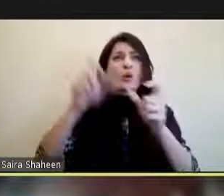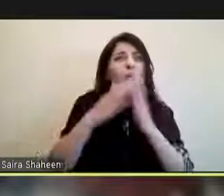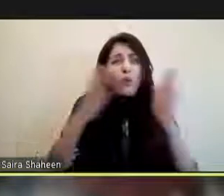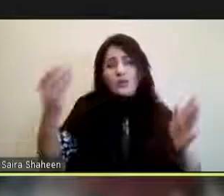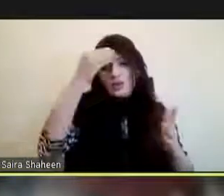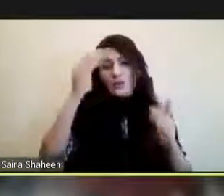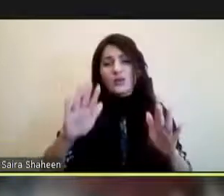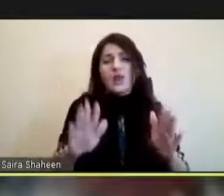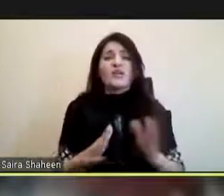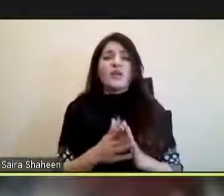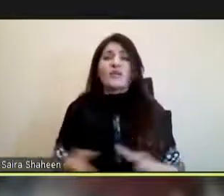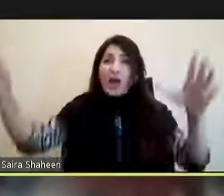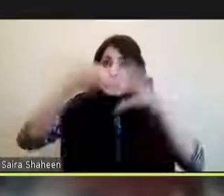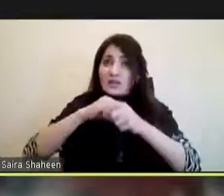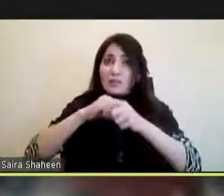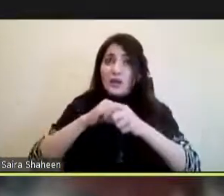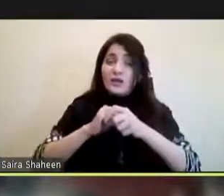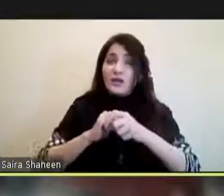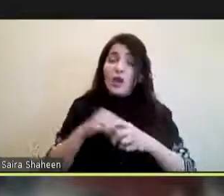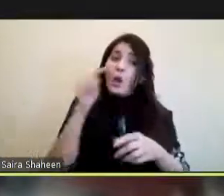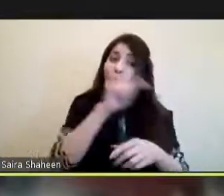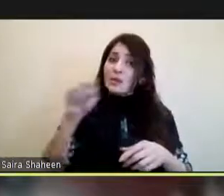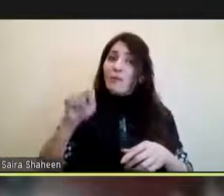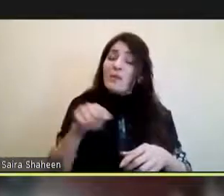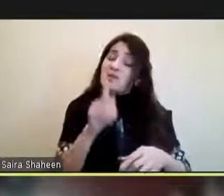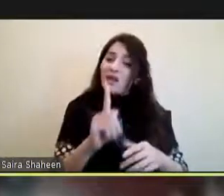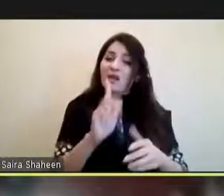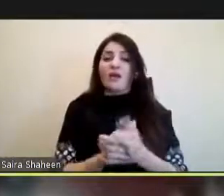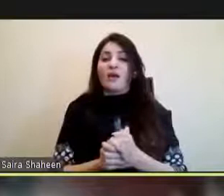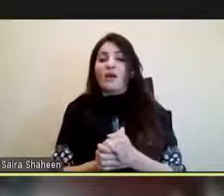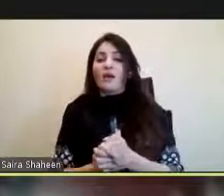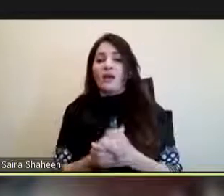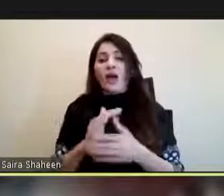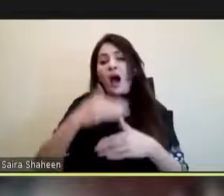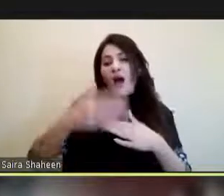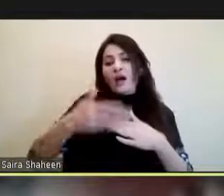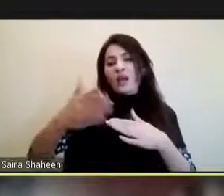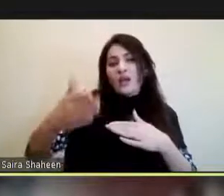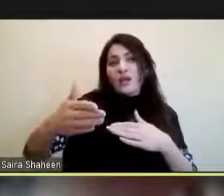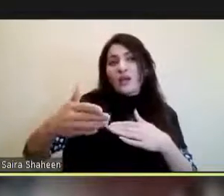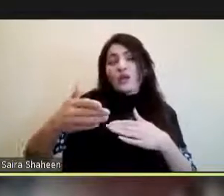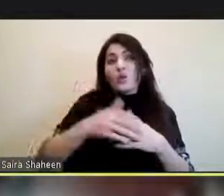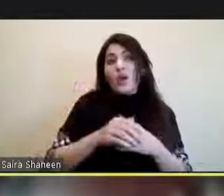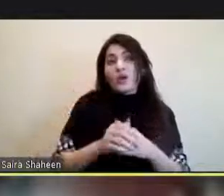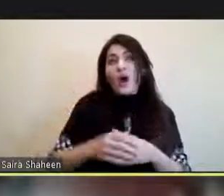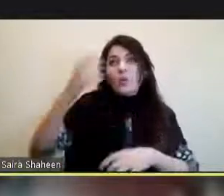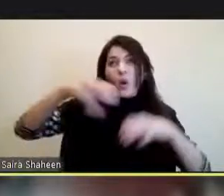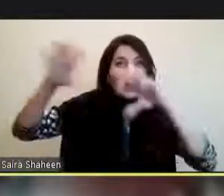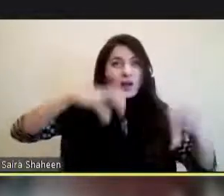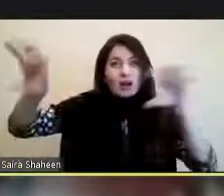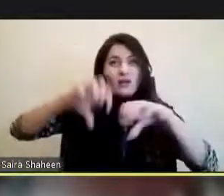accessibility is one of them. And that there is a risk of further exclusion if we don't come together to address these